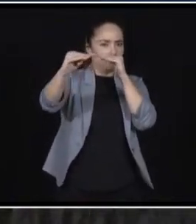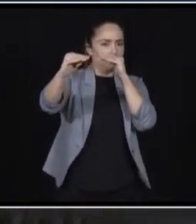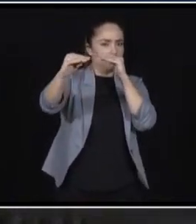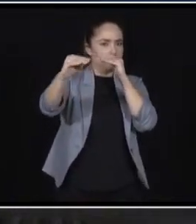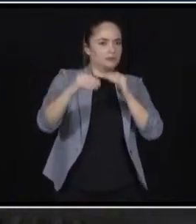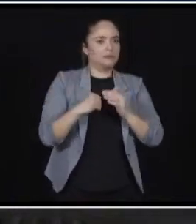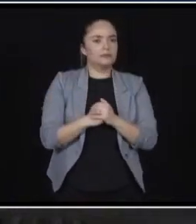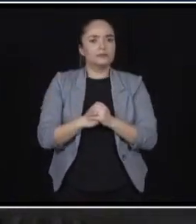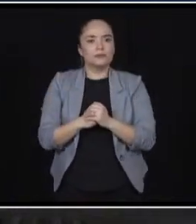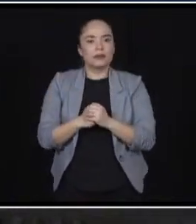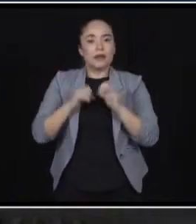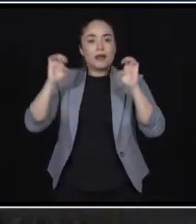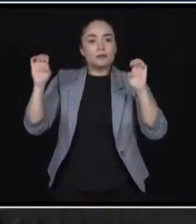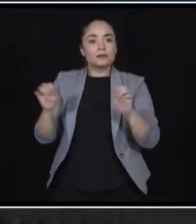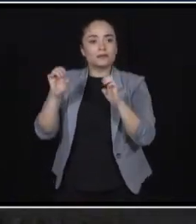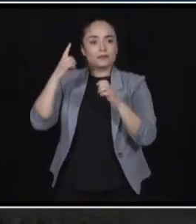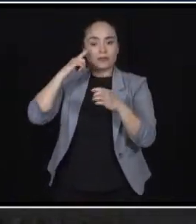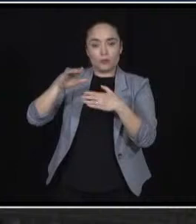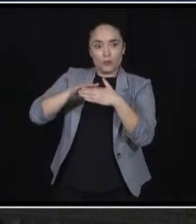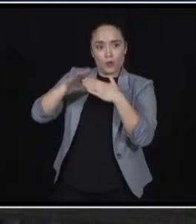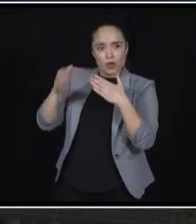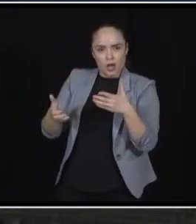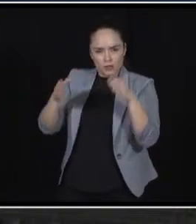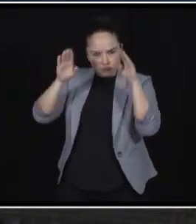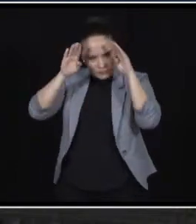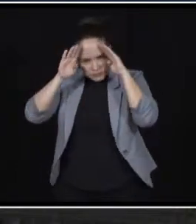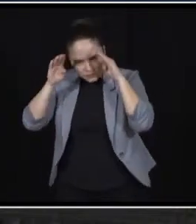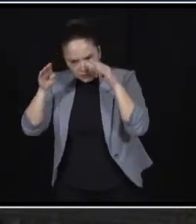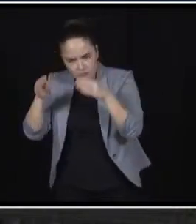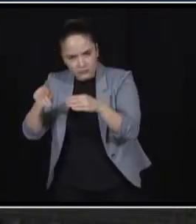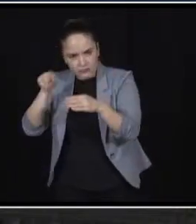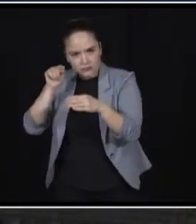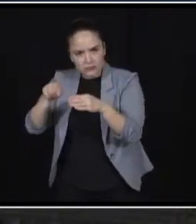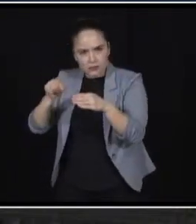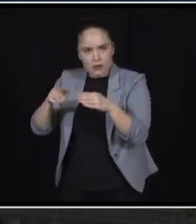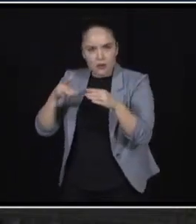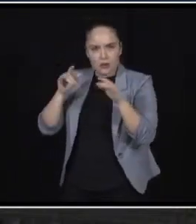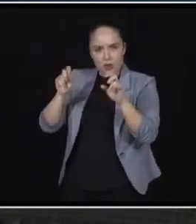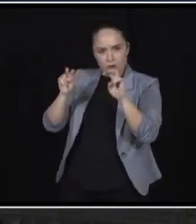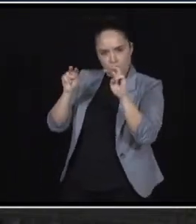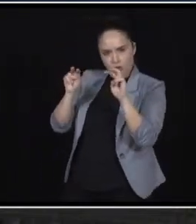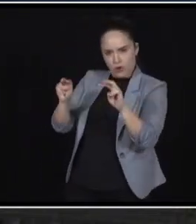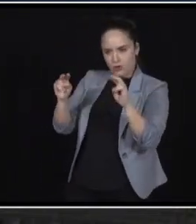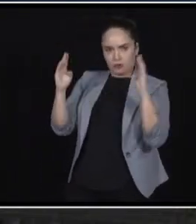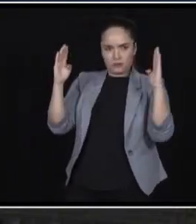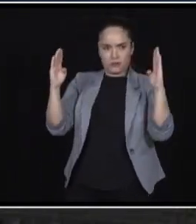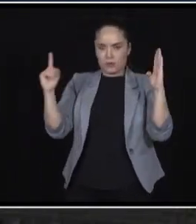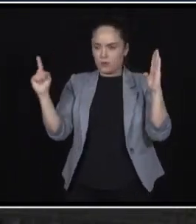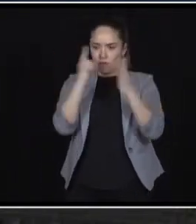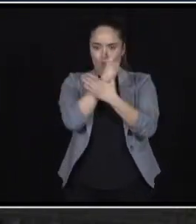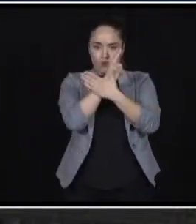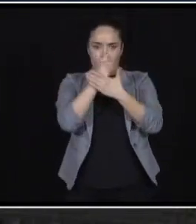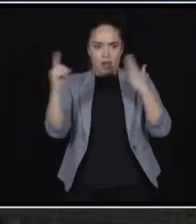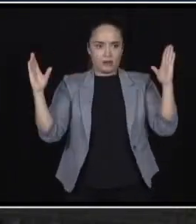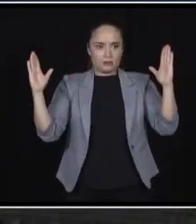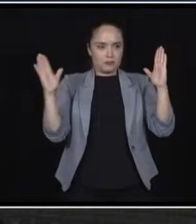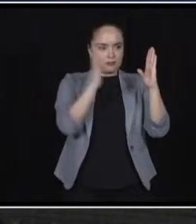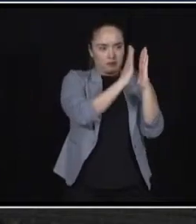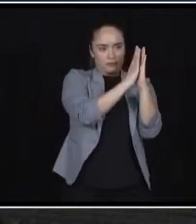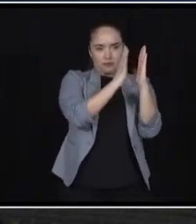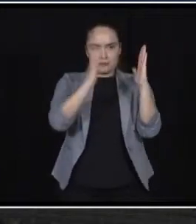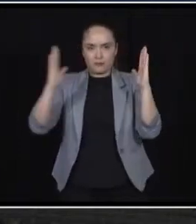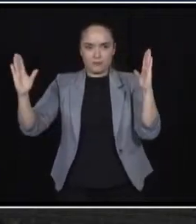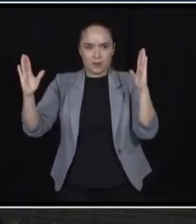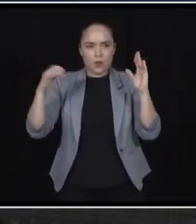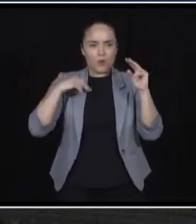weekend, while we have been sticking with 7 to 10 days, we need this week to see what that full impact is there. We